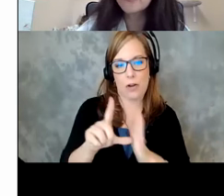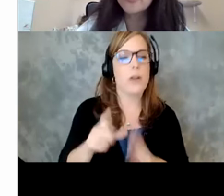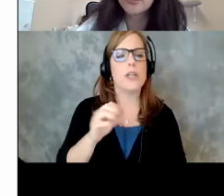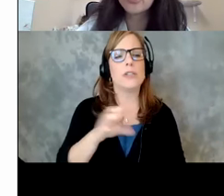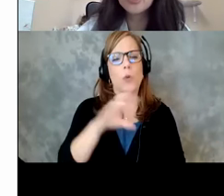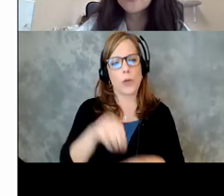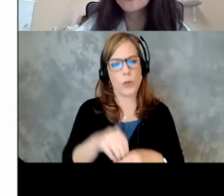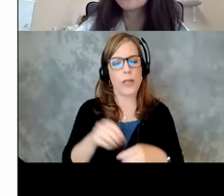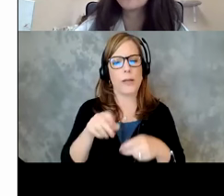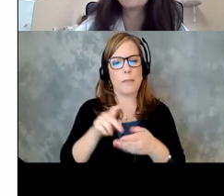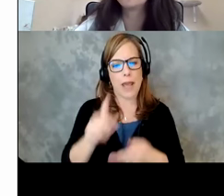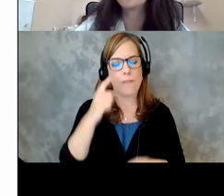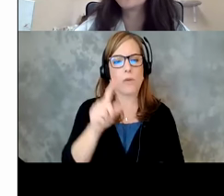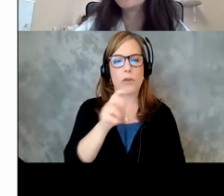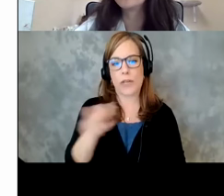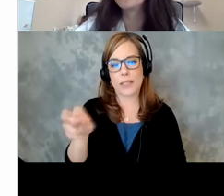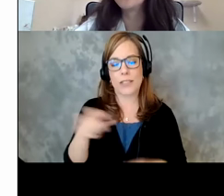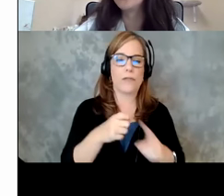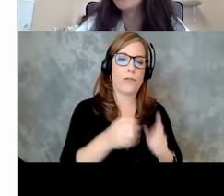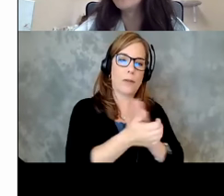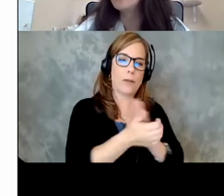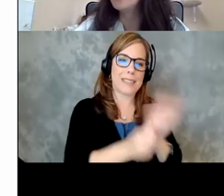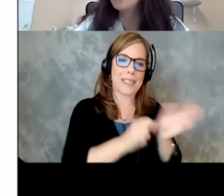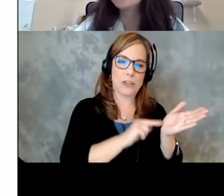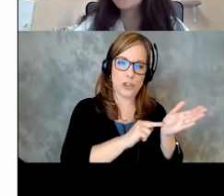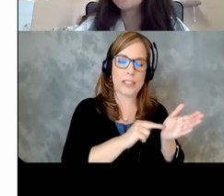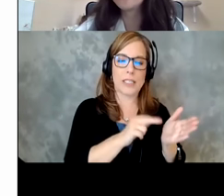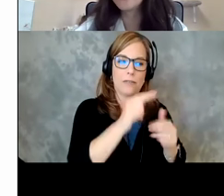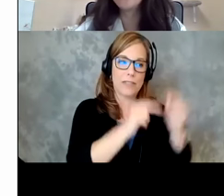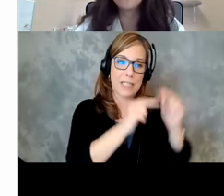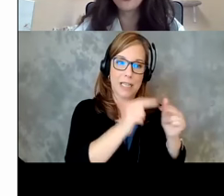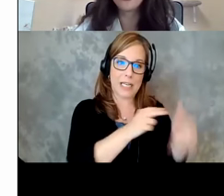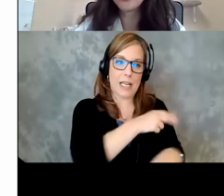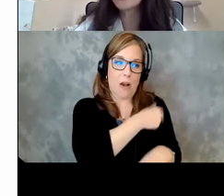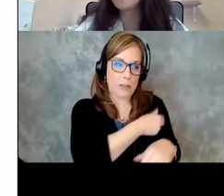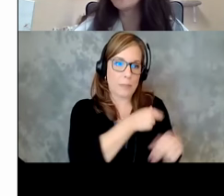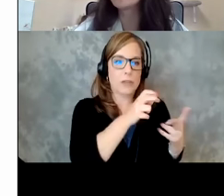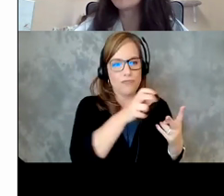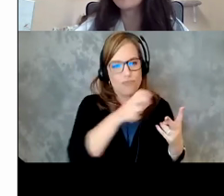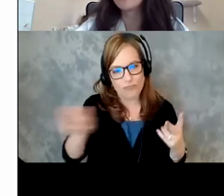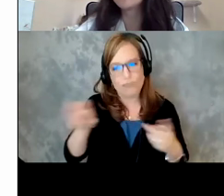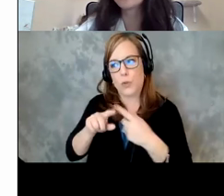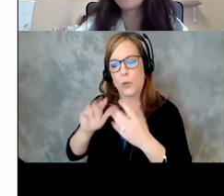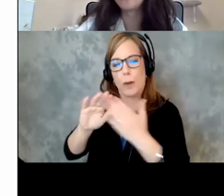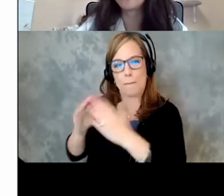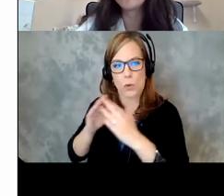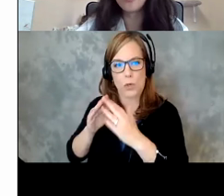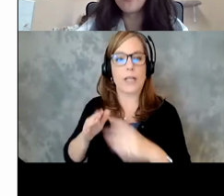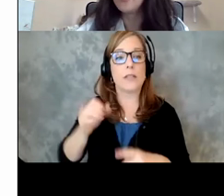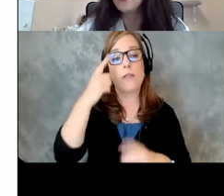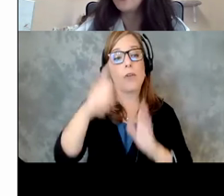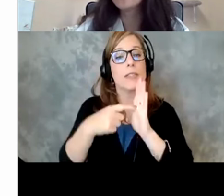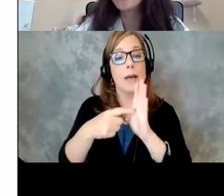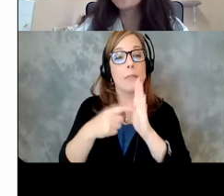for transitions from skilled nursing facilities and transitions to the community. And so as an example, for our aging population, it allows us to